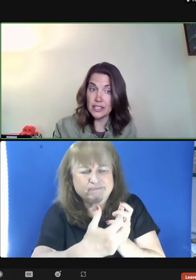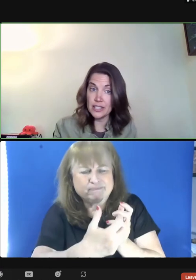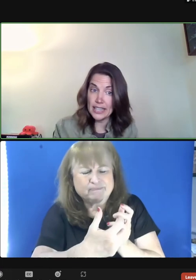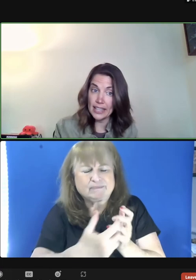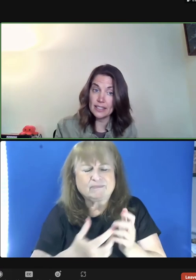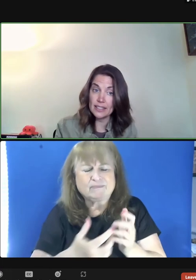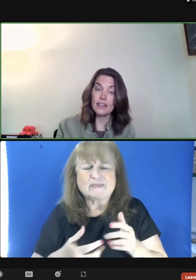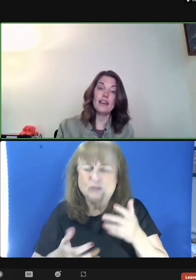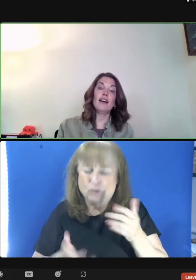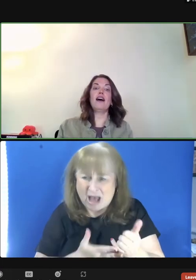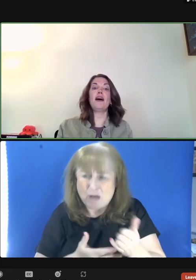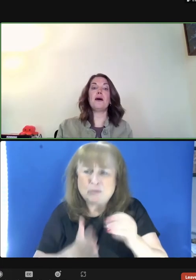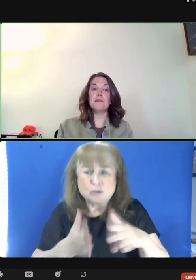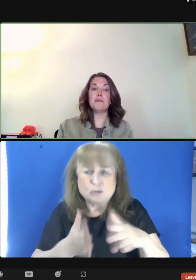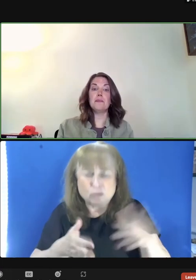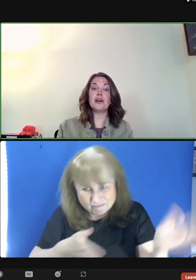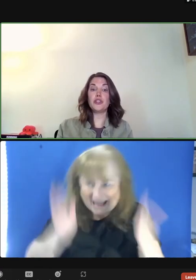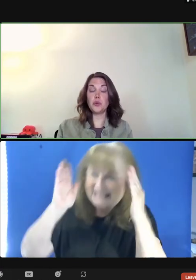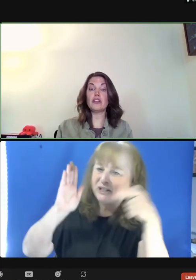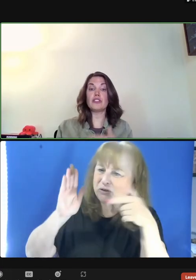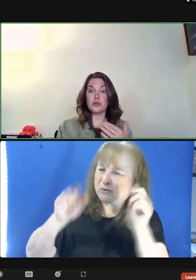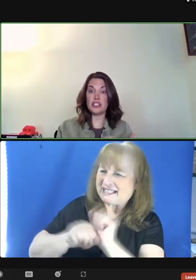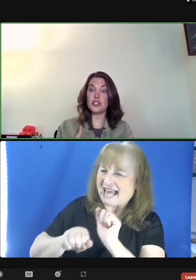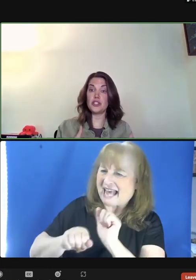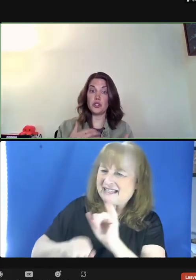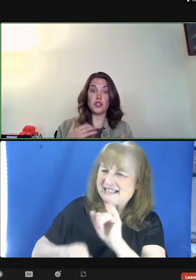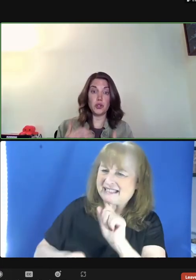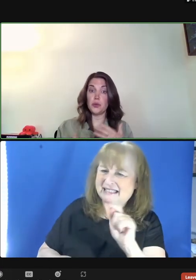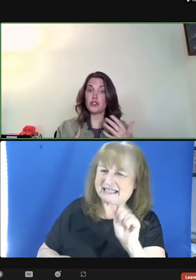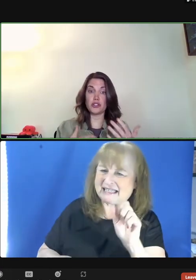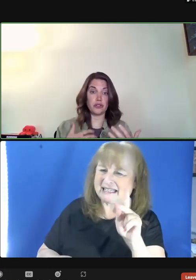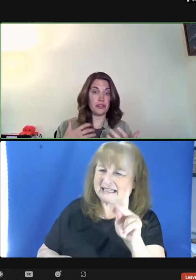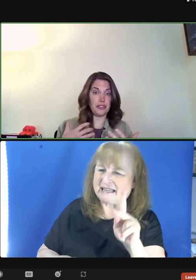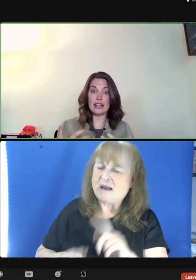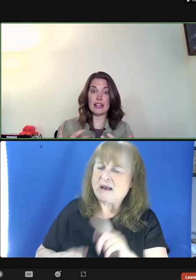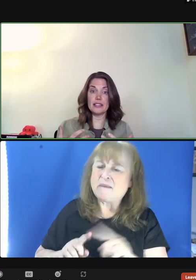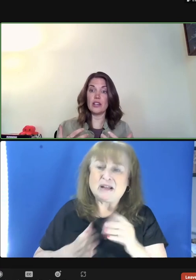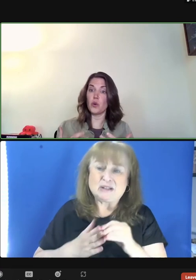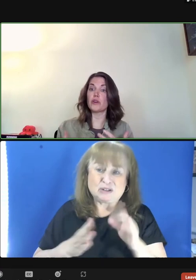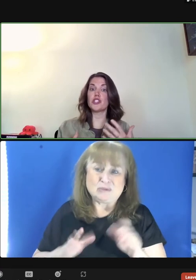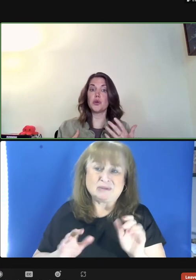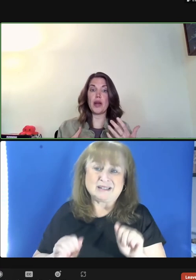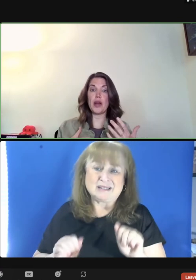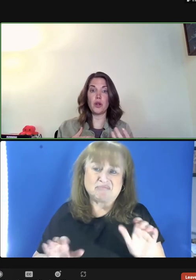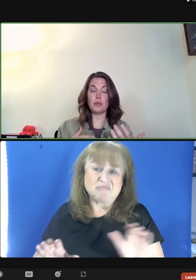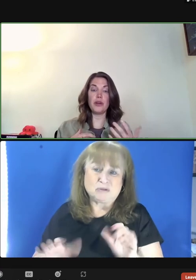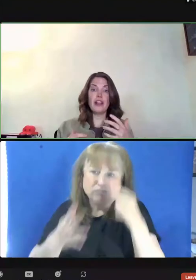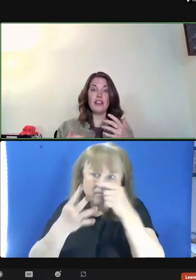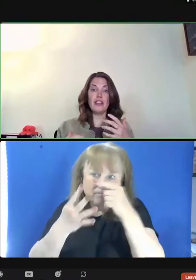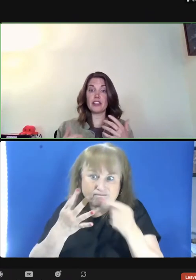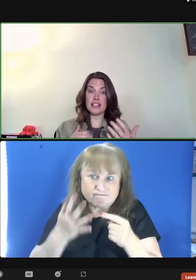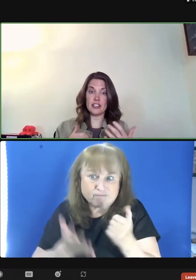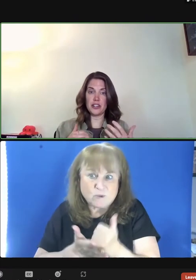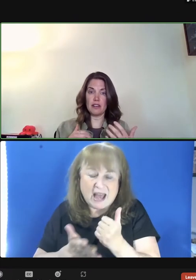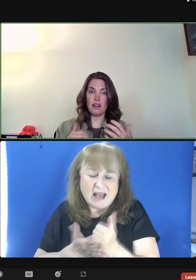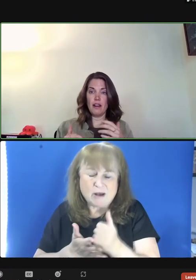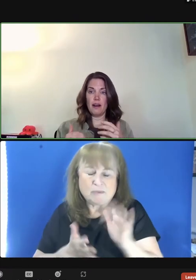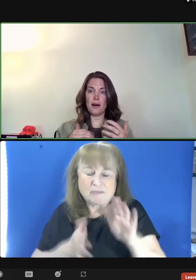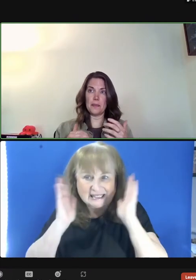to attend to the task. But you will also see students do certain things in order to help